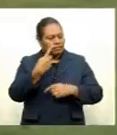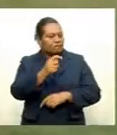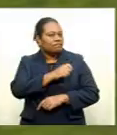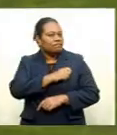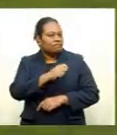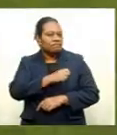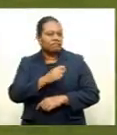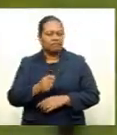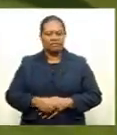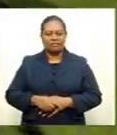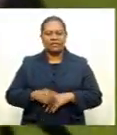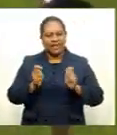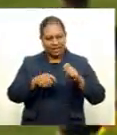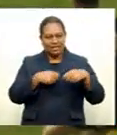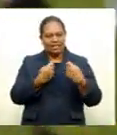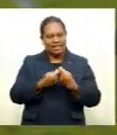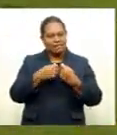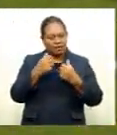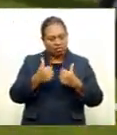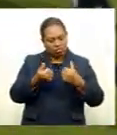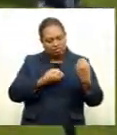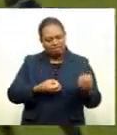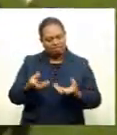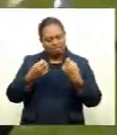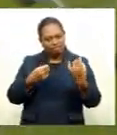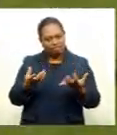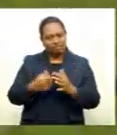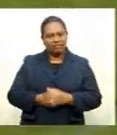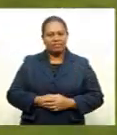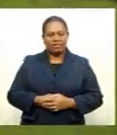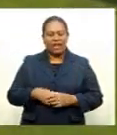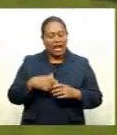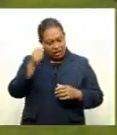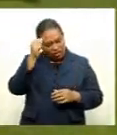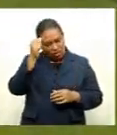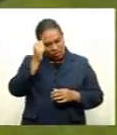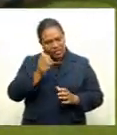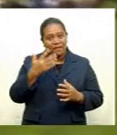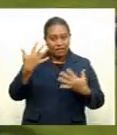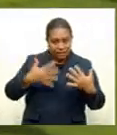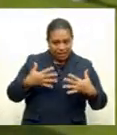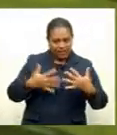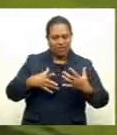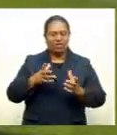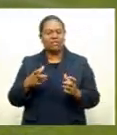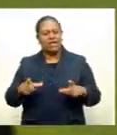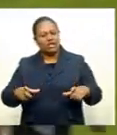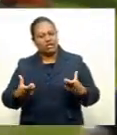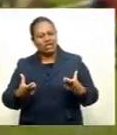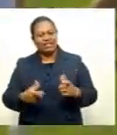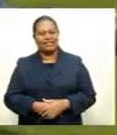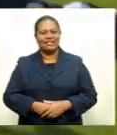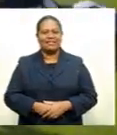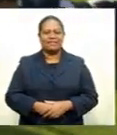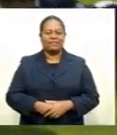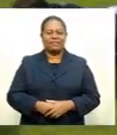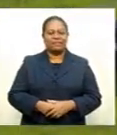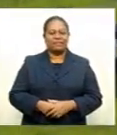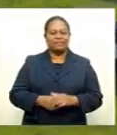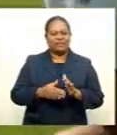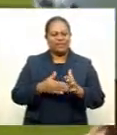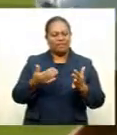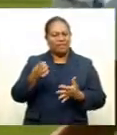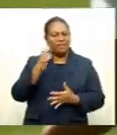them to deliver, even though the transition from 15s will be challenging. You can't deny that obviously they've been playing 15s for a long period of time, but what